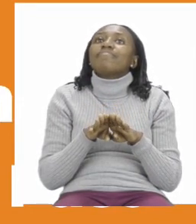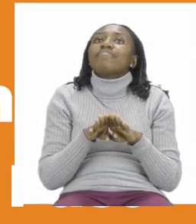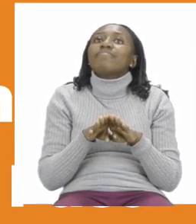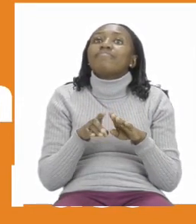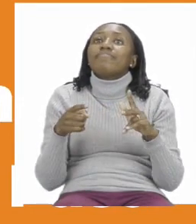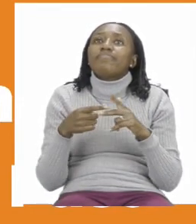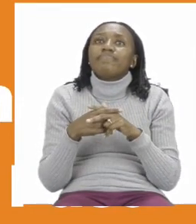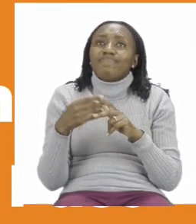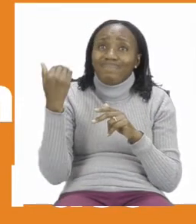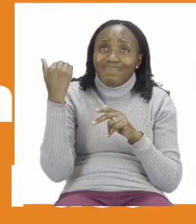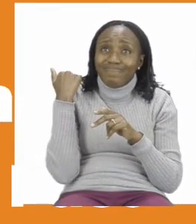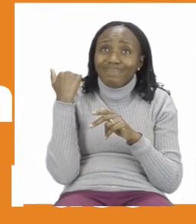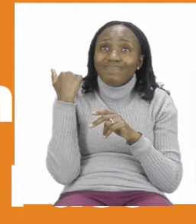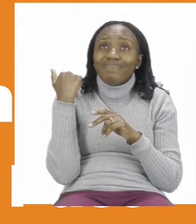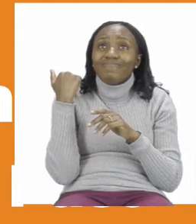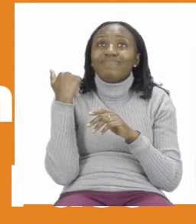past tense and